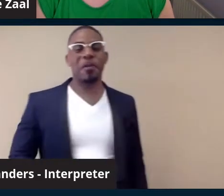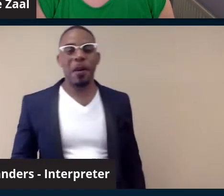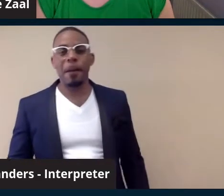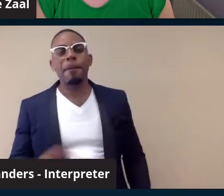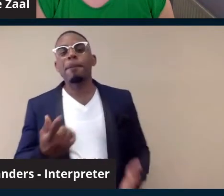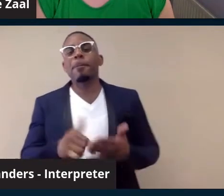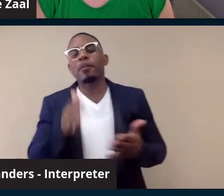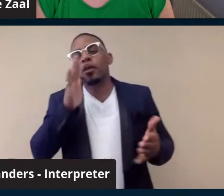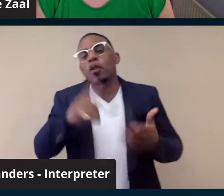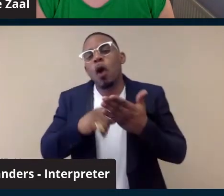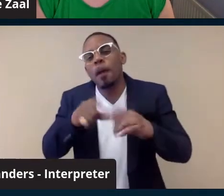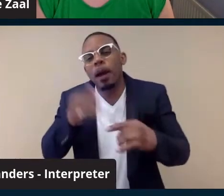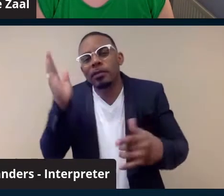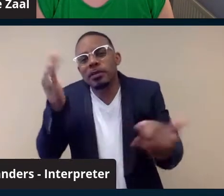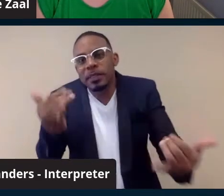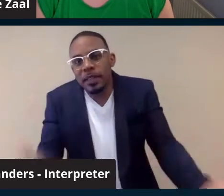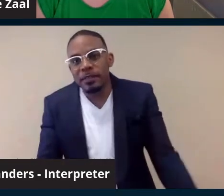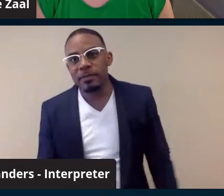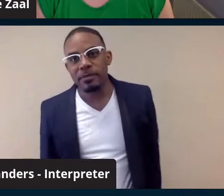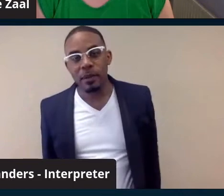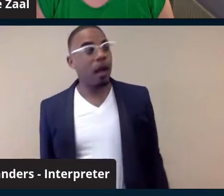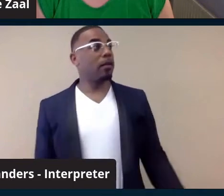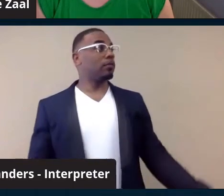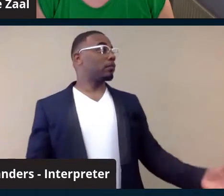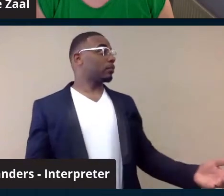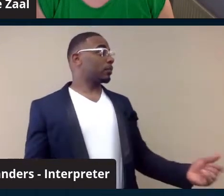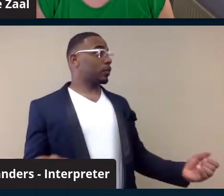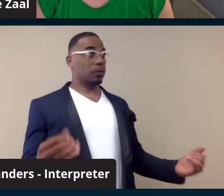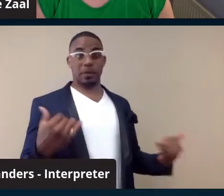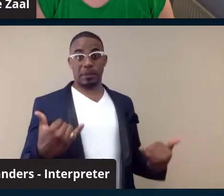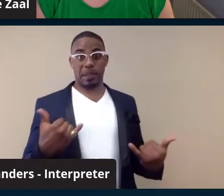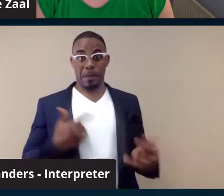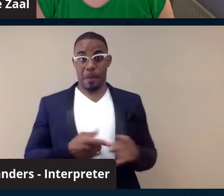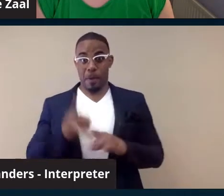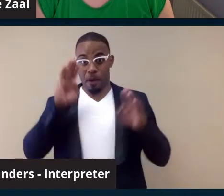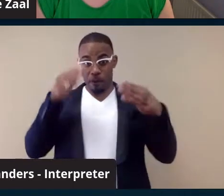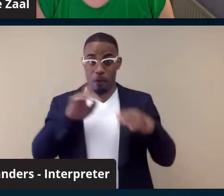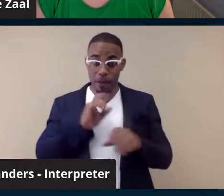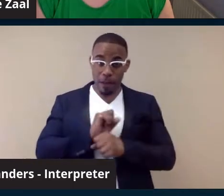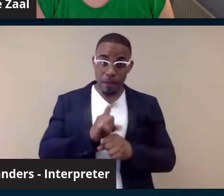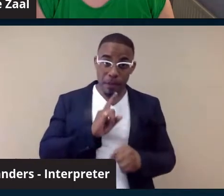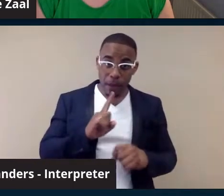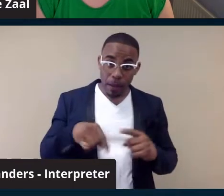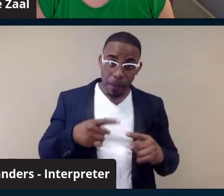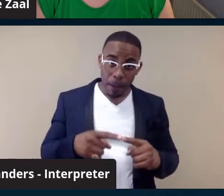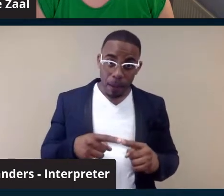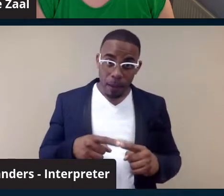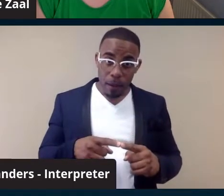What are you going to talk about? So today my main focus is actually going to be about